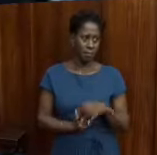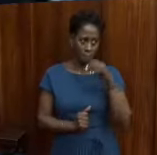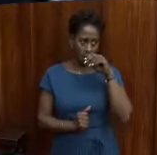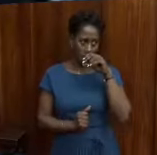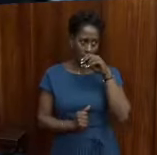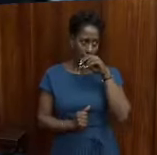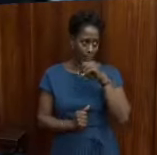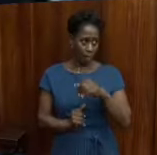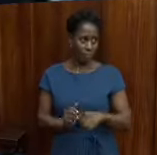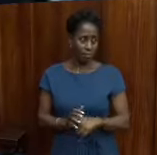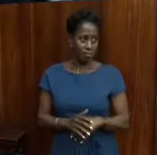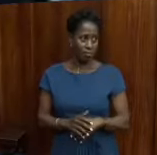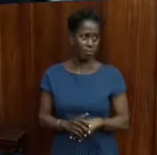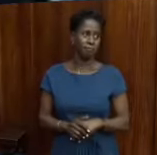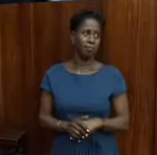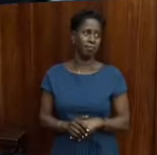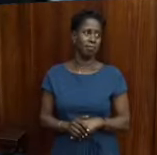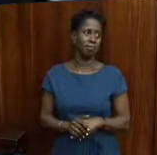Guarantee Facility